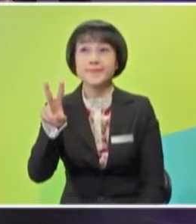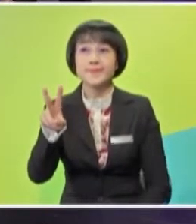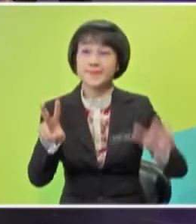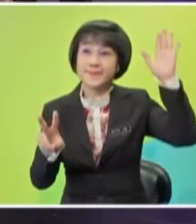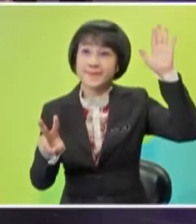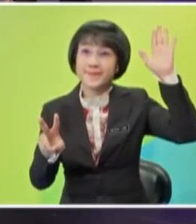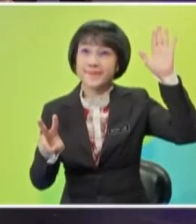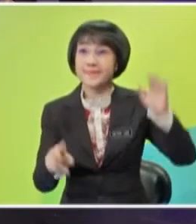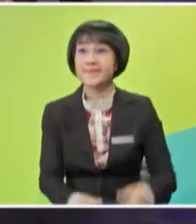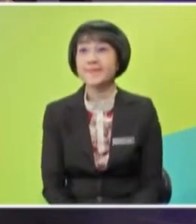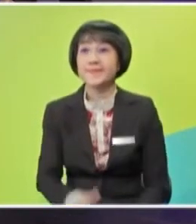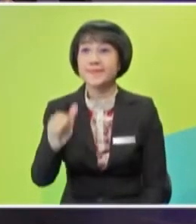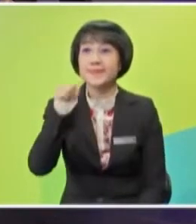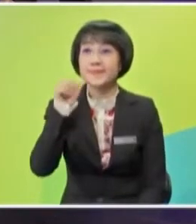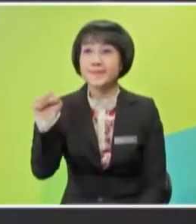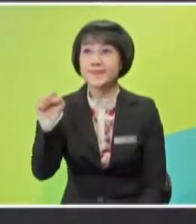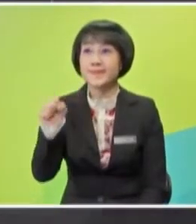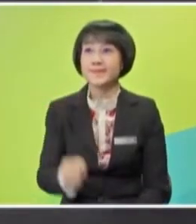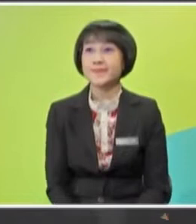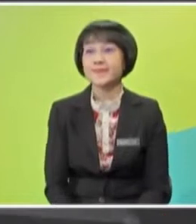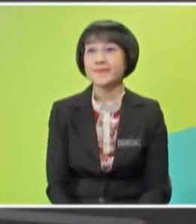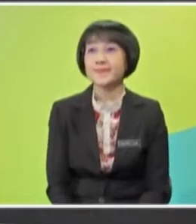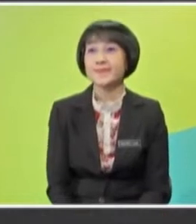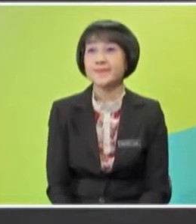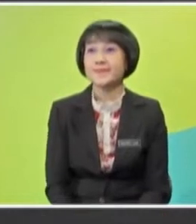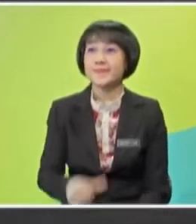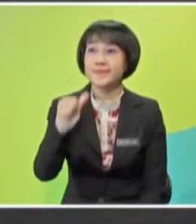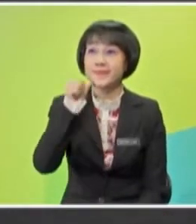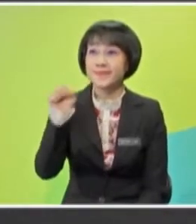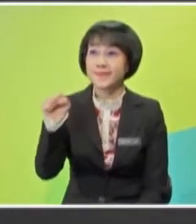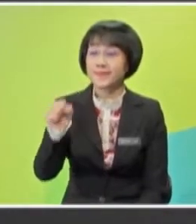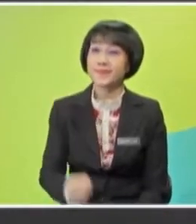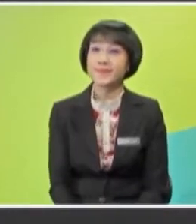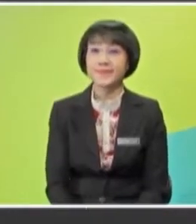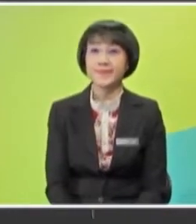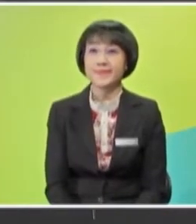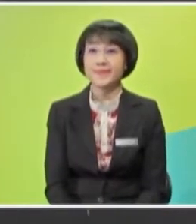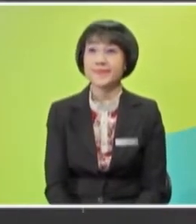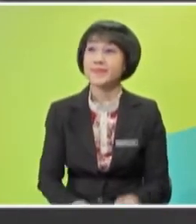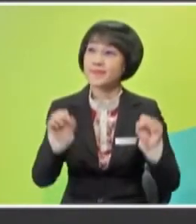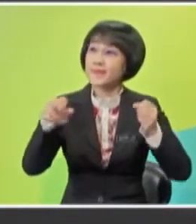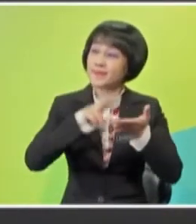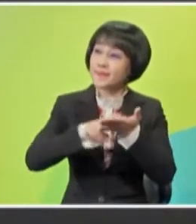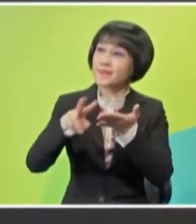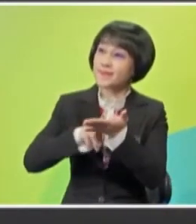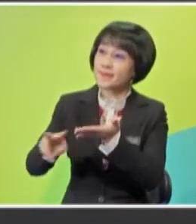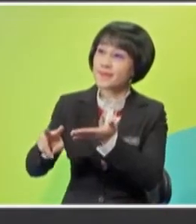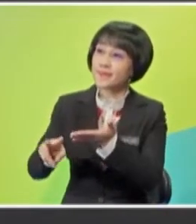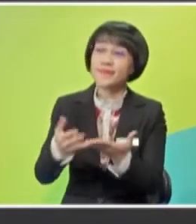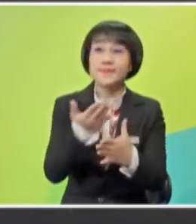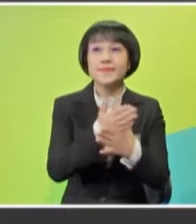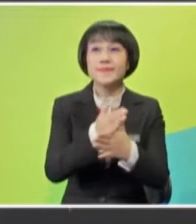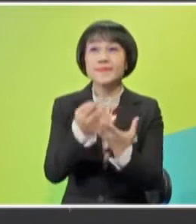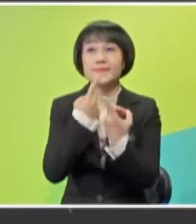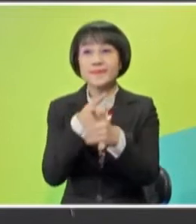Me. Okay, Anis. Okay, Anis. You can read it first and then share the answer